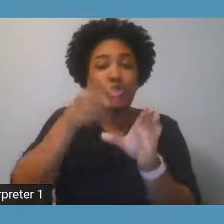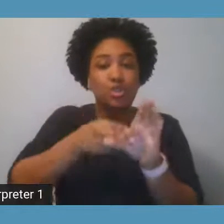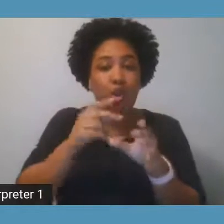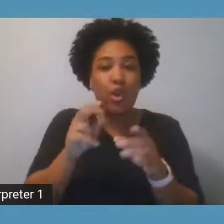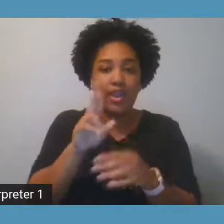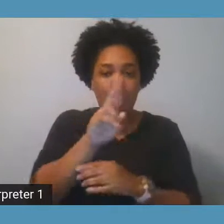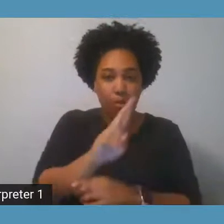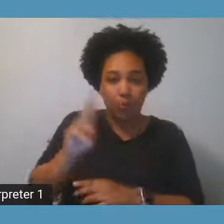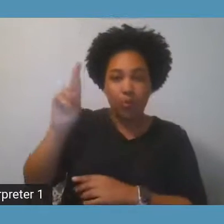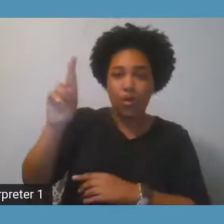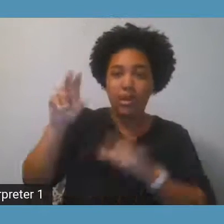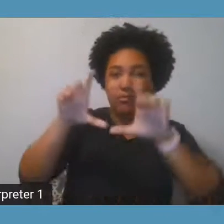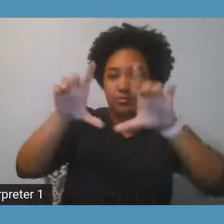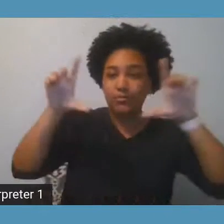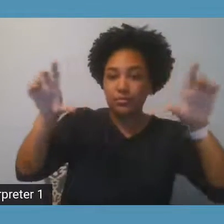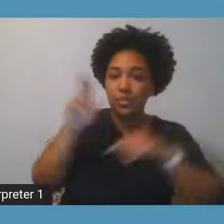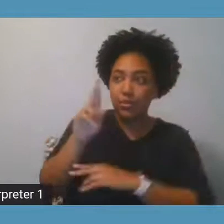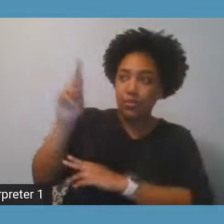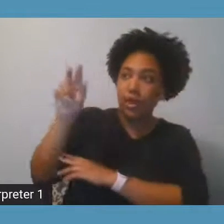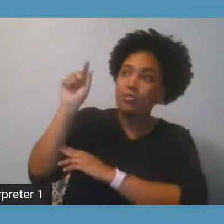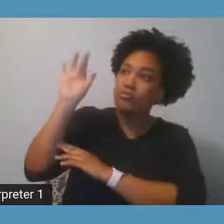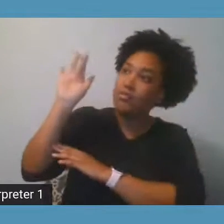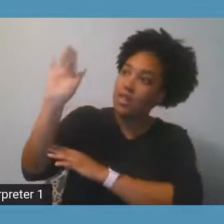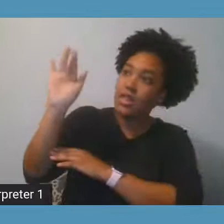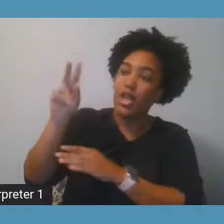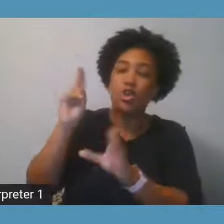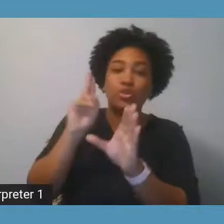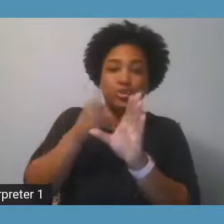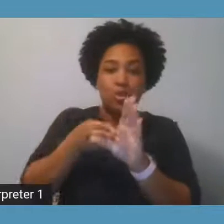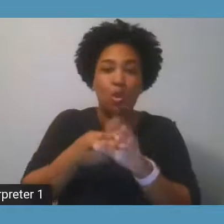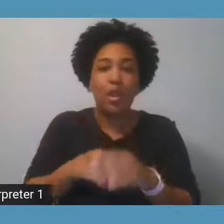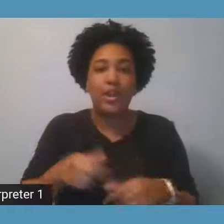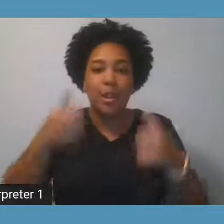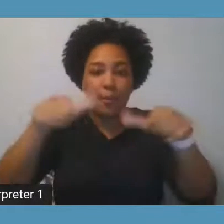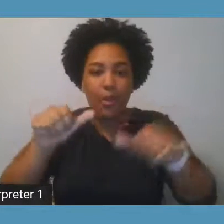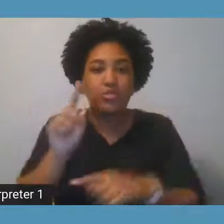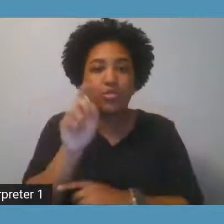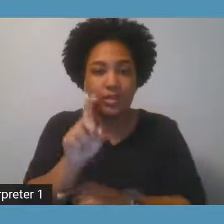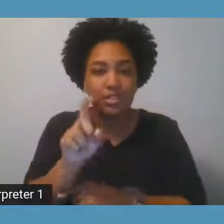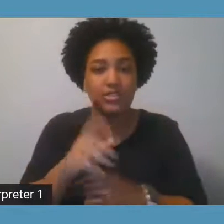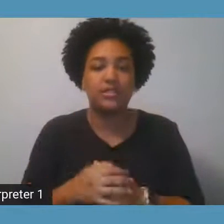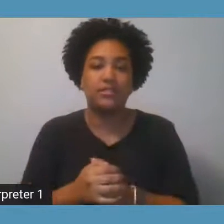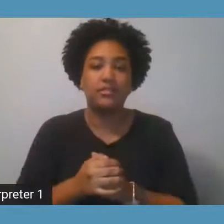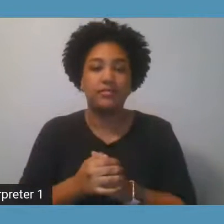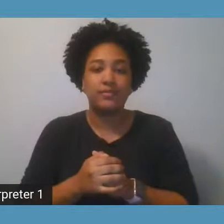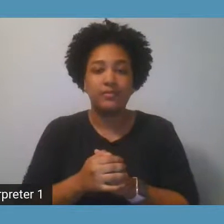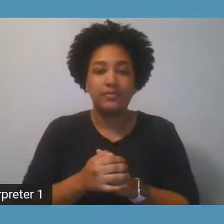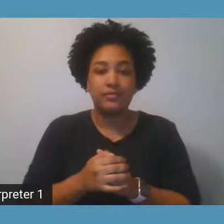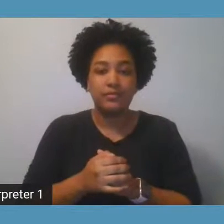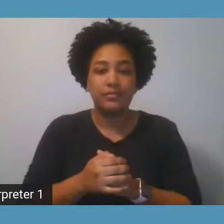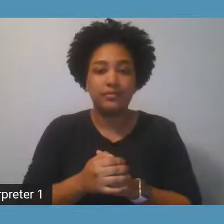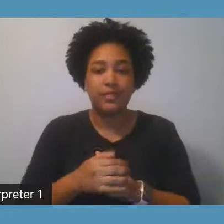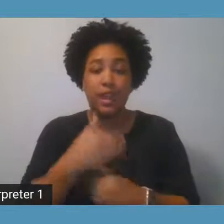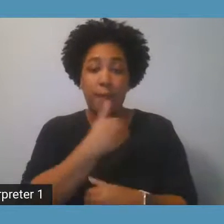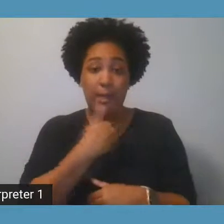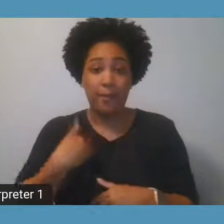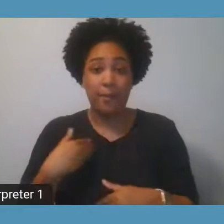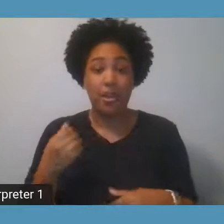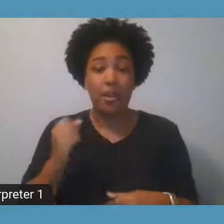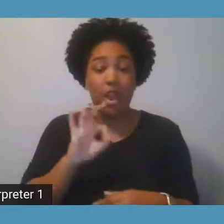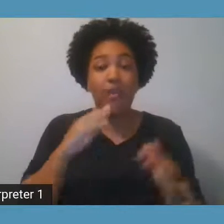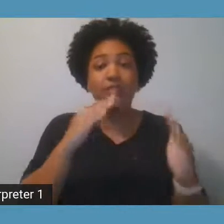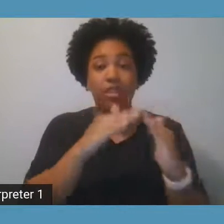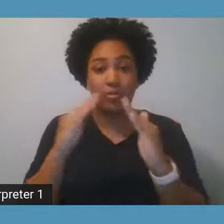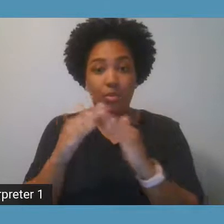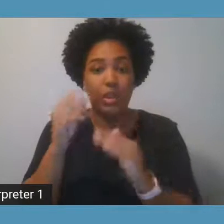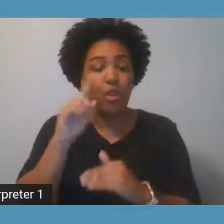right-hand corner to create an account and to post your questions. A member of the community or one of our student technology fellows